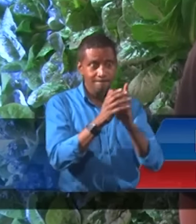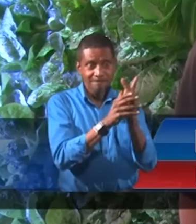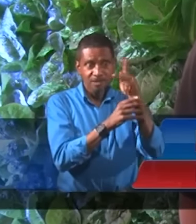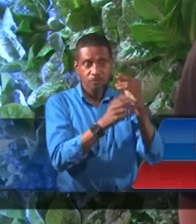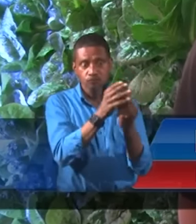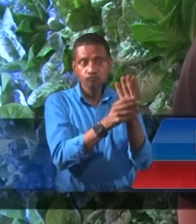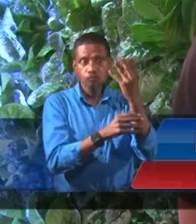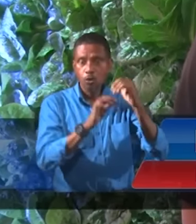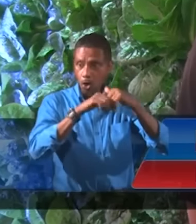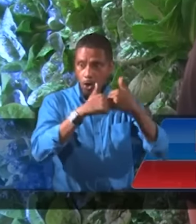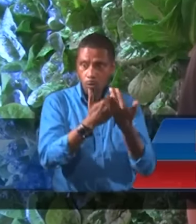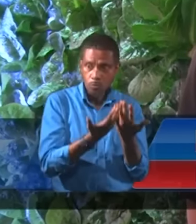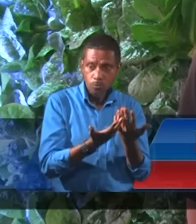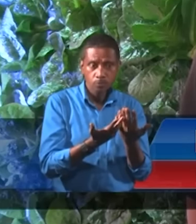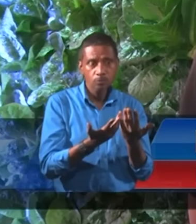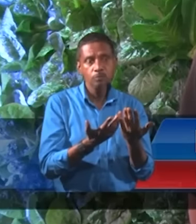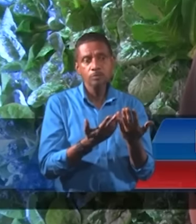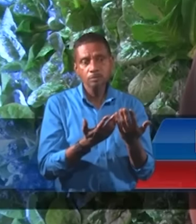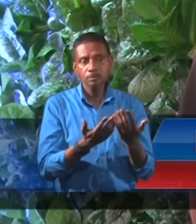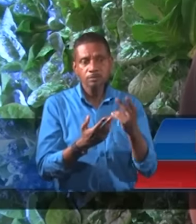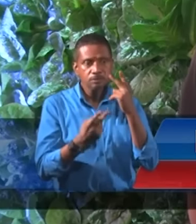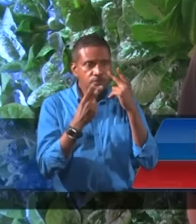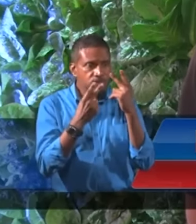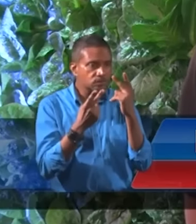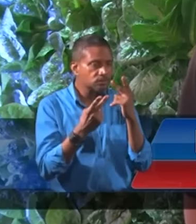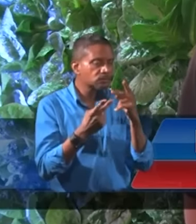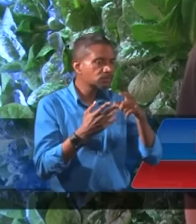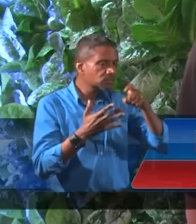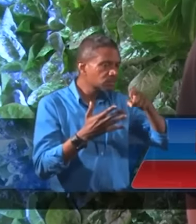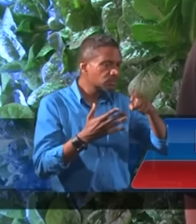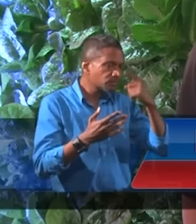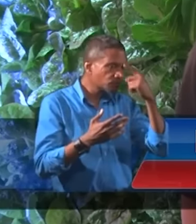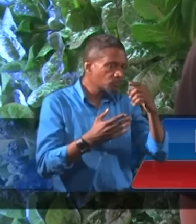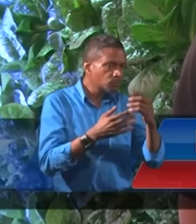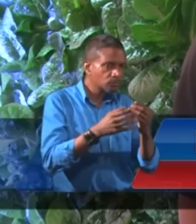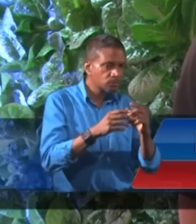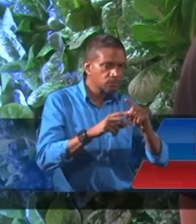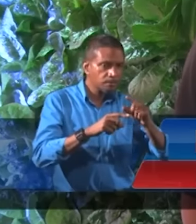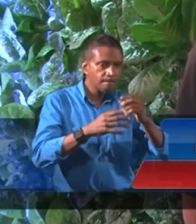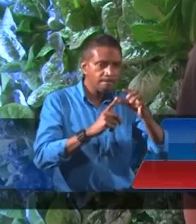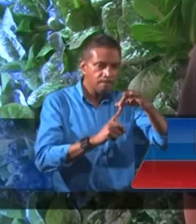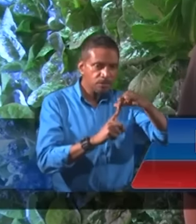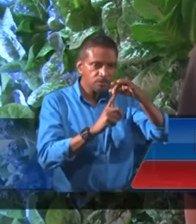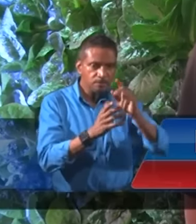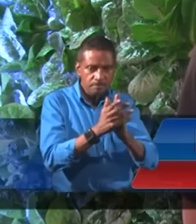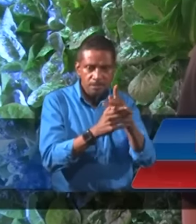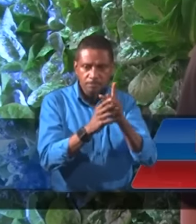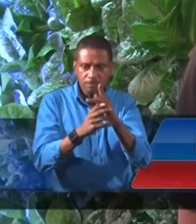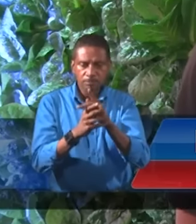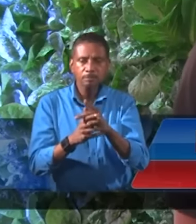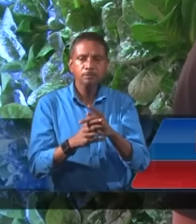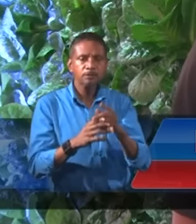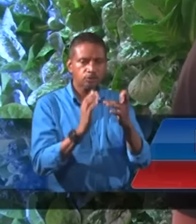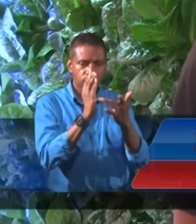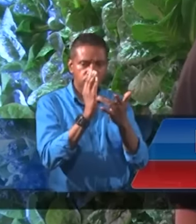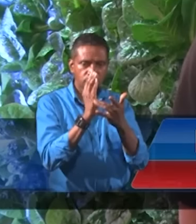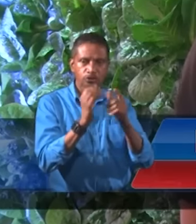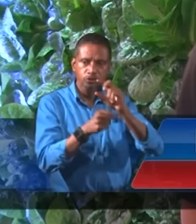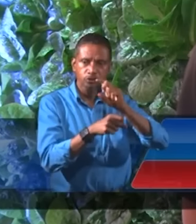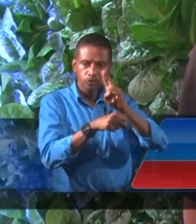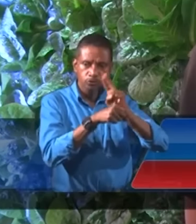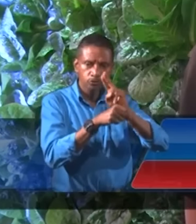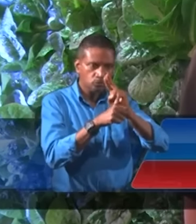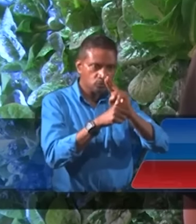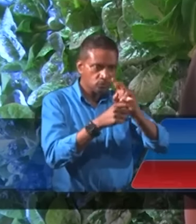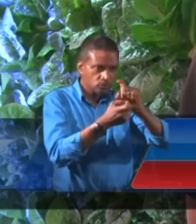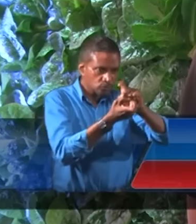at the needs for specific crops, technology can be used to monitor and adjust whether it be nutrients to